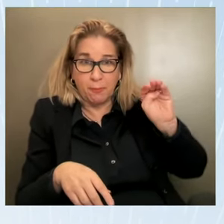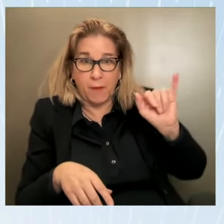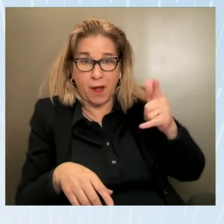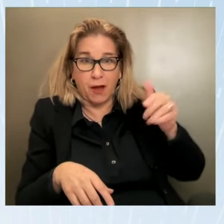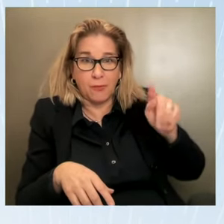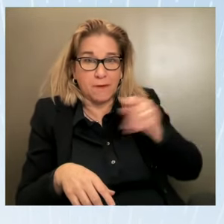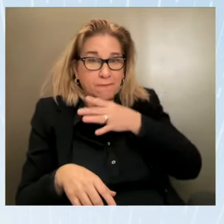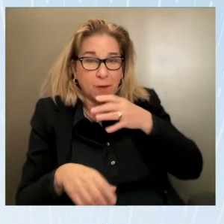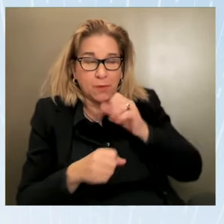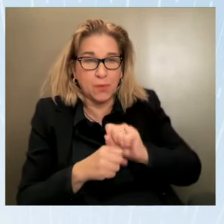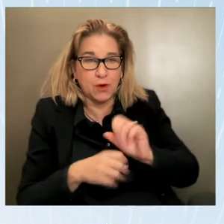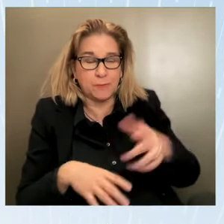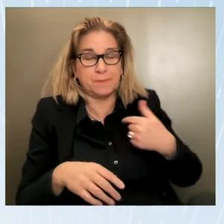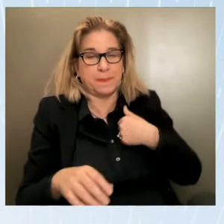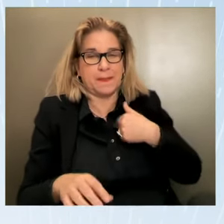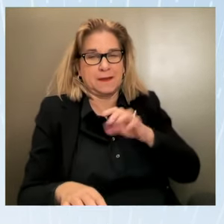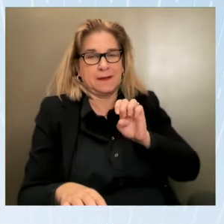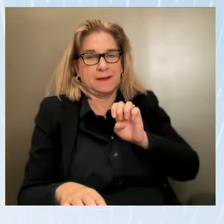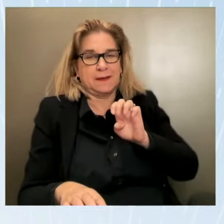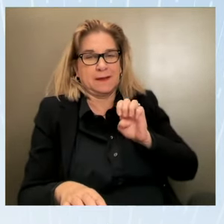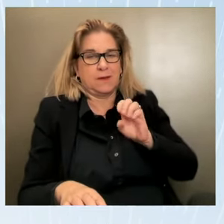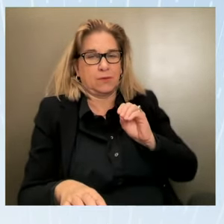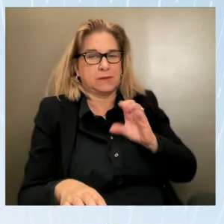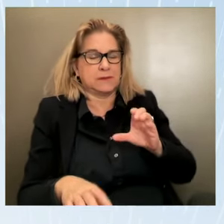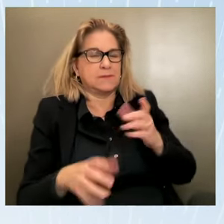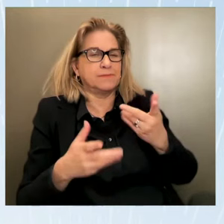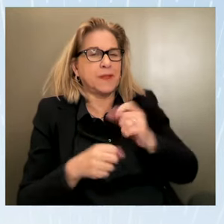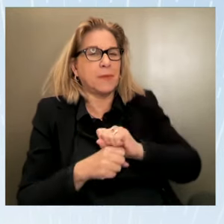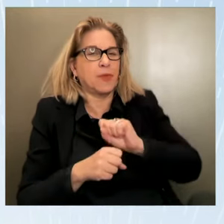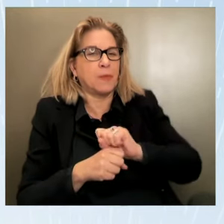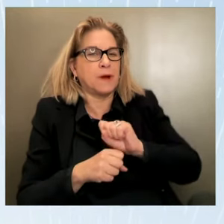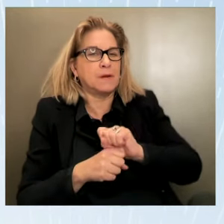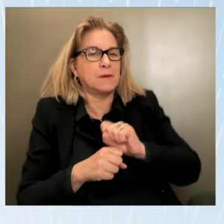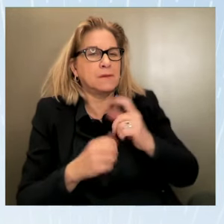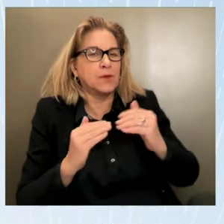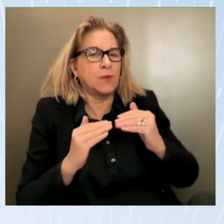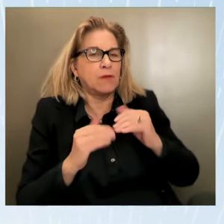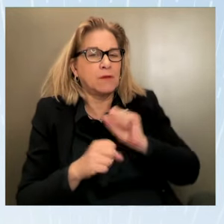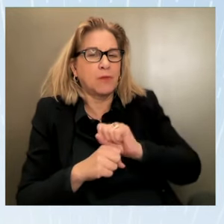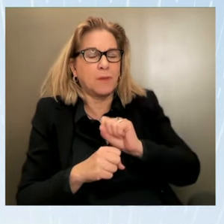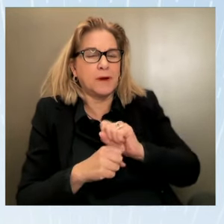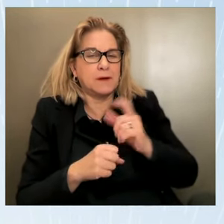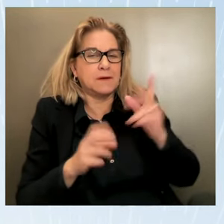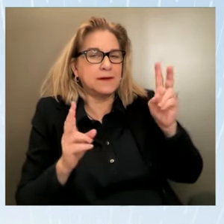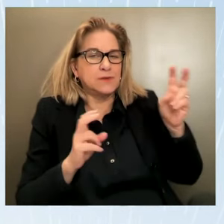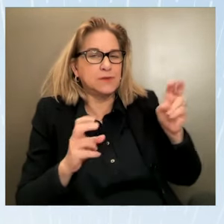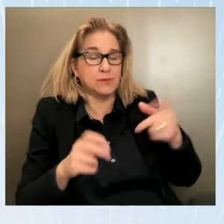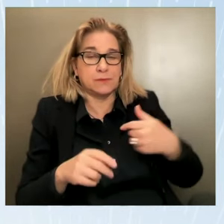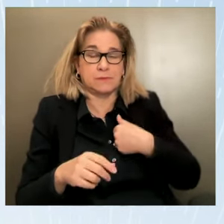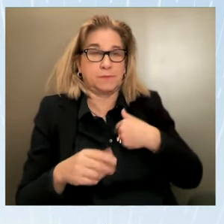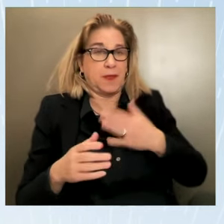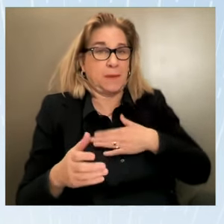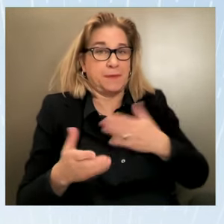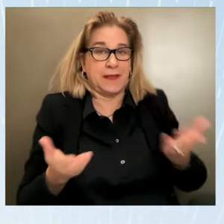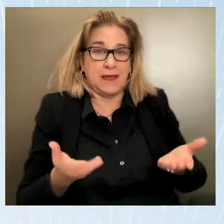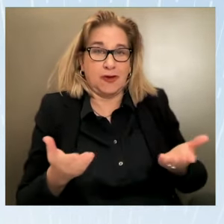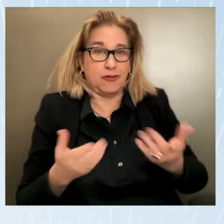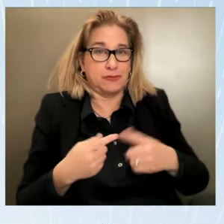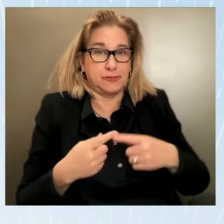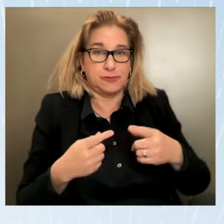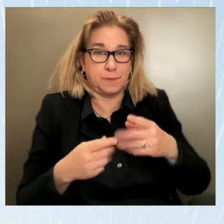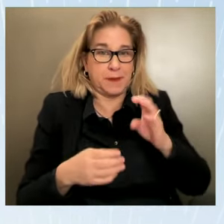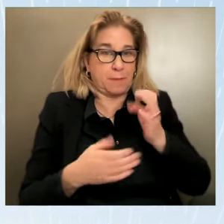grateful to be part of this President's Interagency Task Force and to support support the administration's efforts on